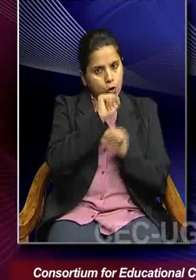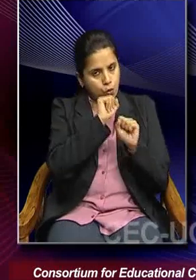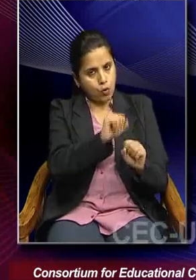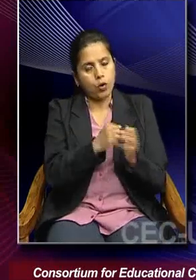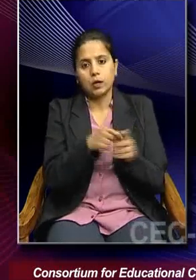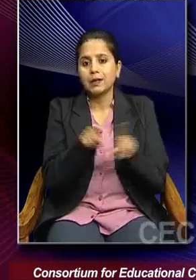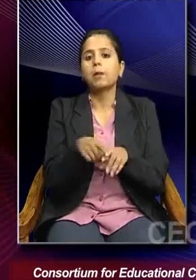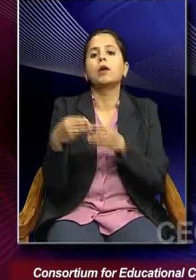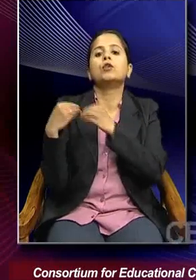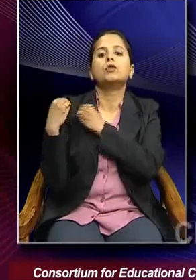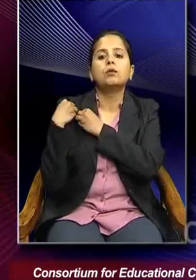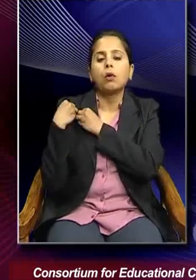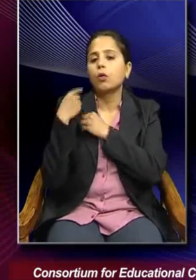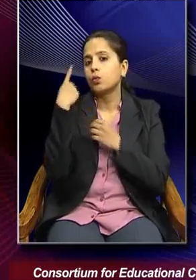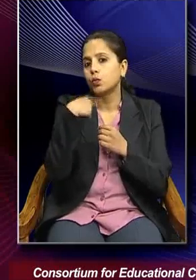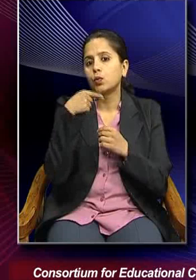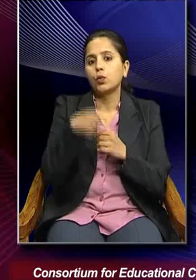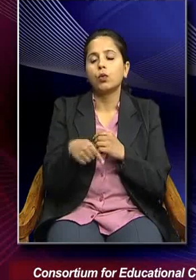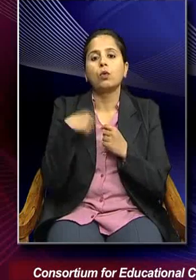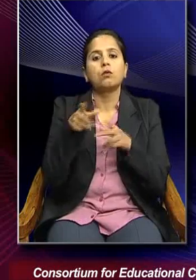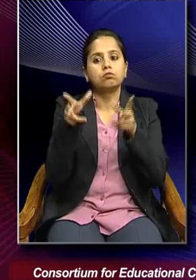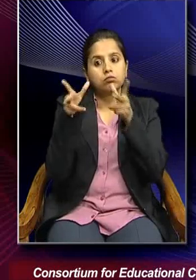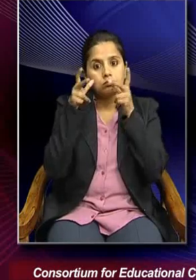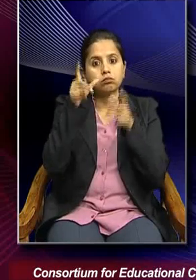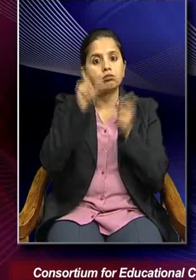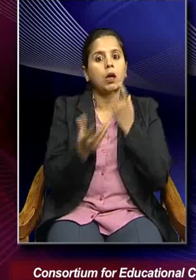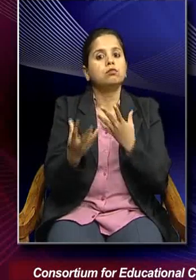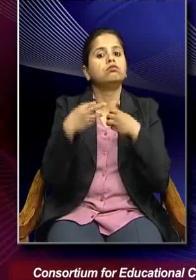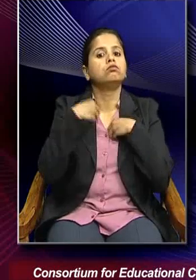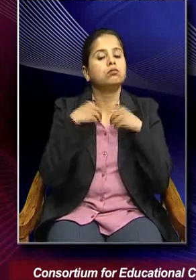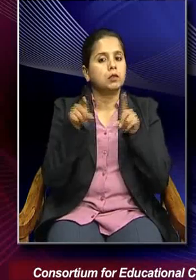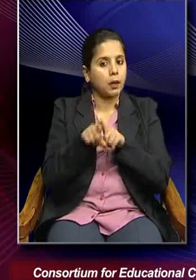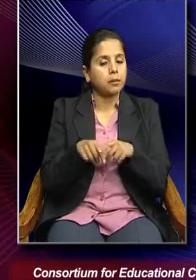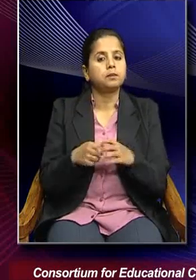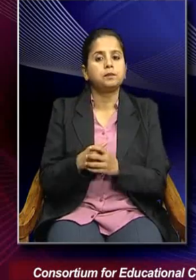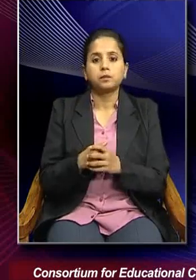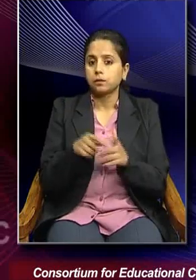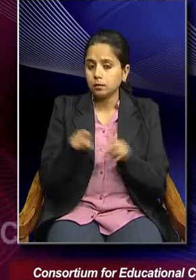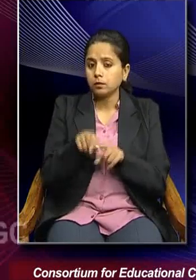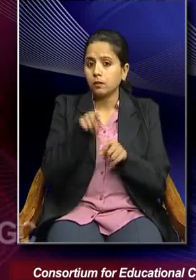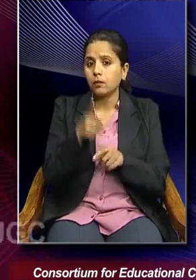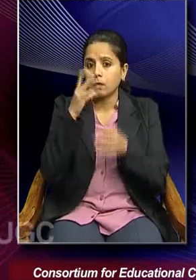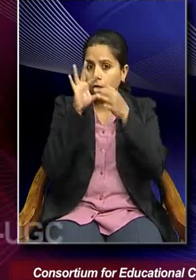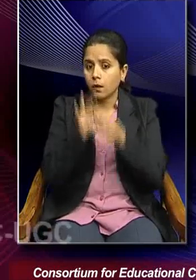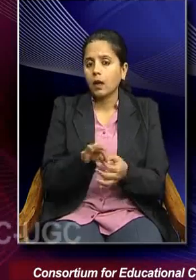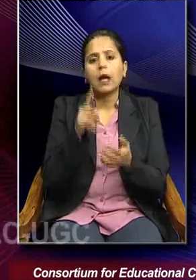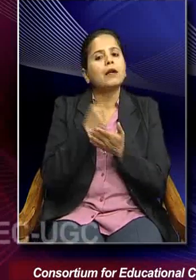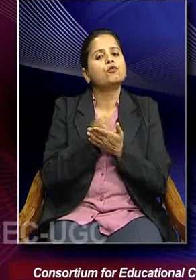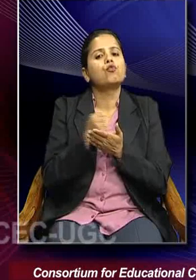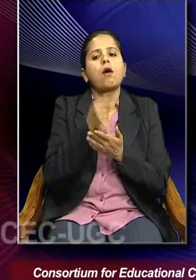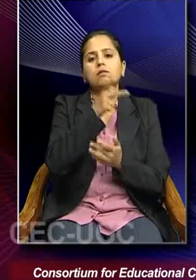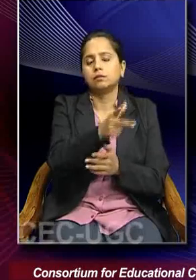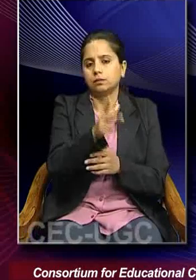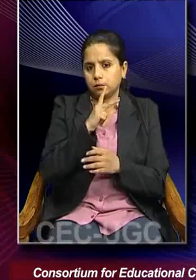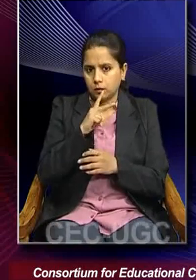the responsibility of the observer. Fine, and in that context it tries to tell us